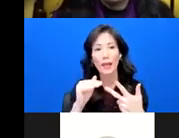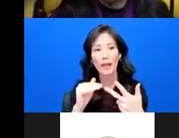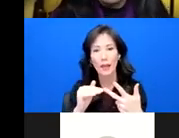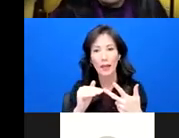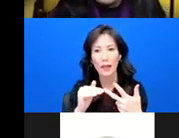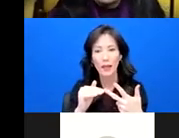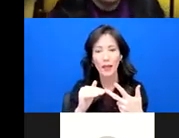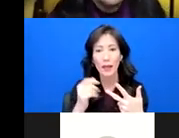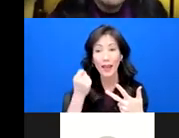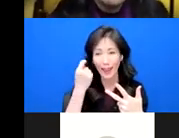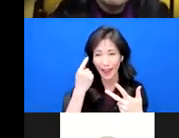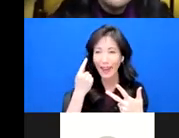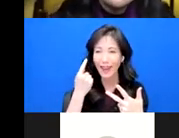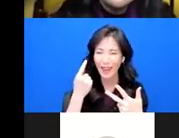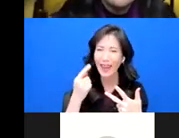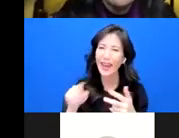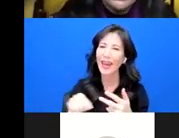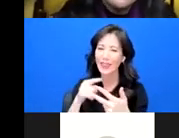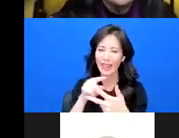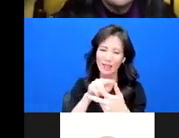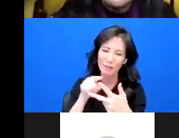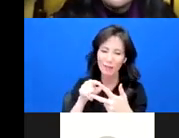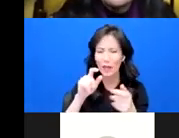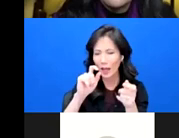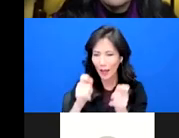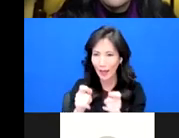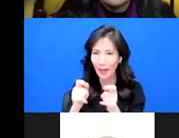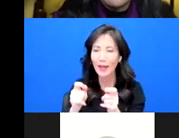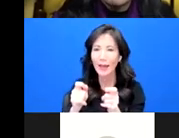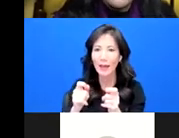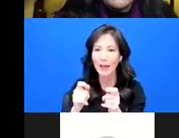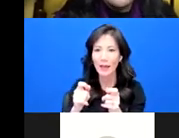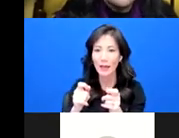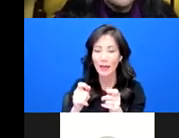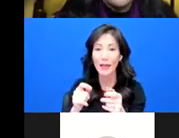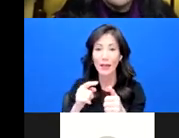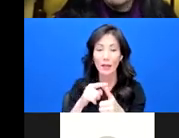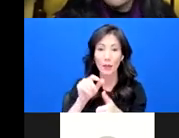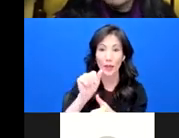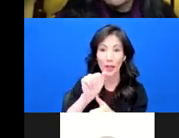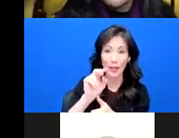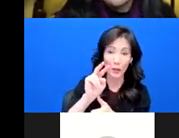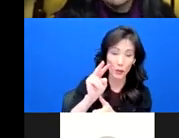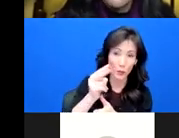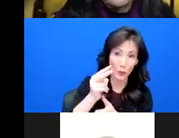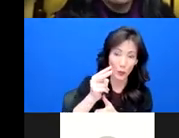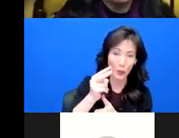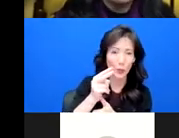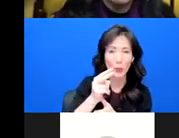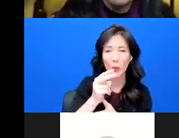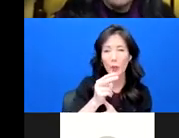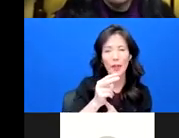we went back and made some amendments to those plans. And so the draft plan A2 is our minimal change